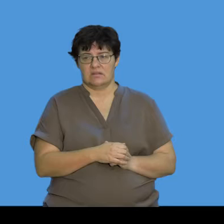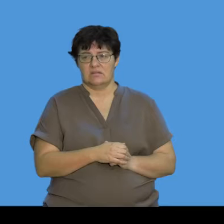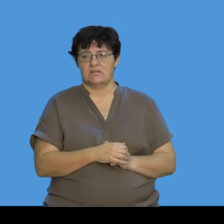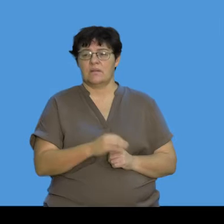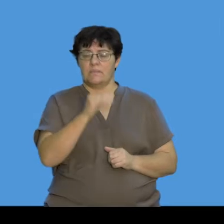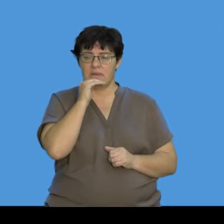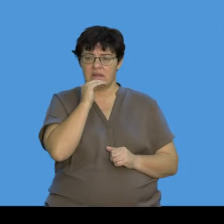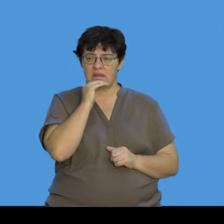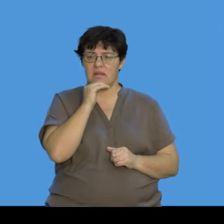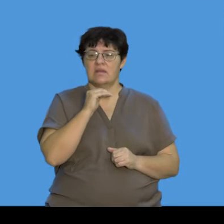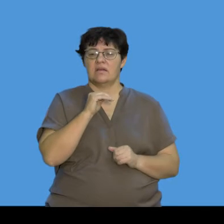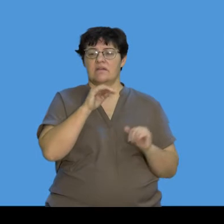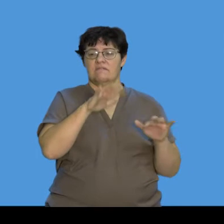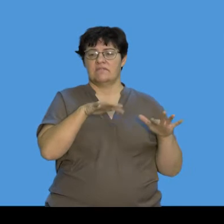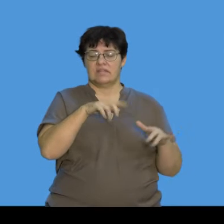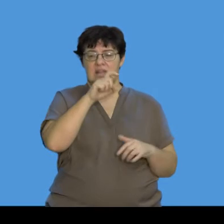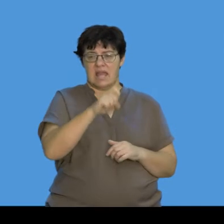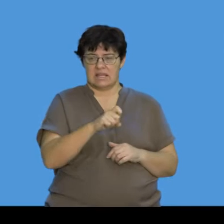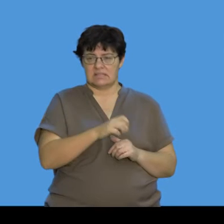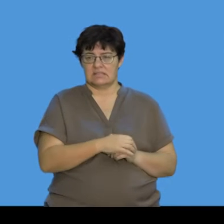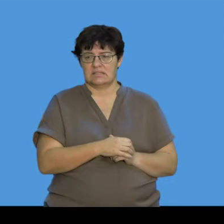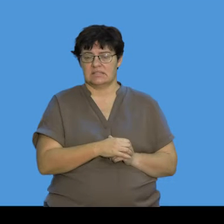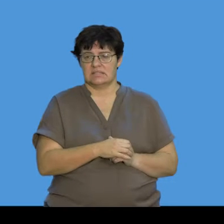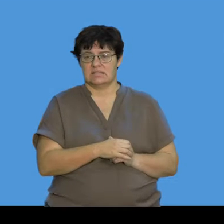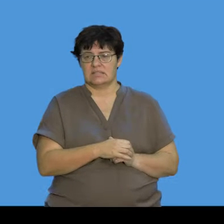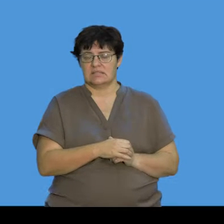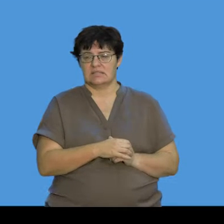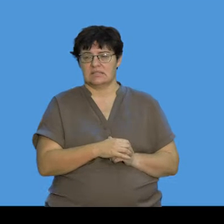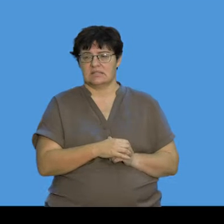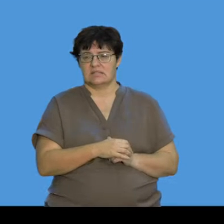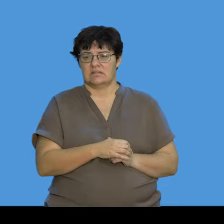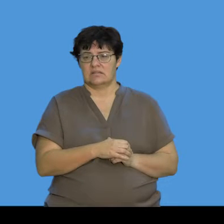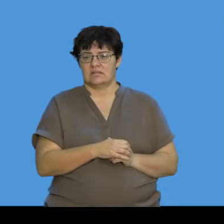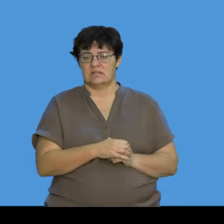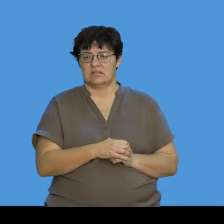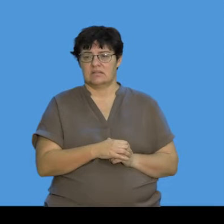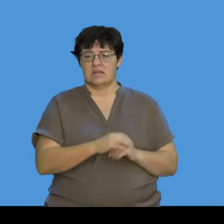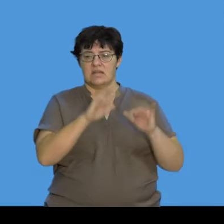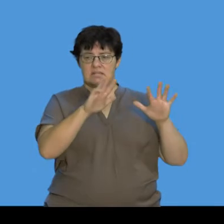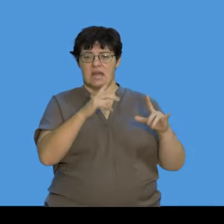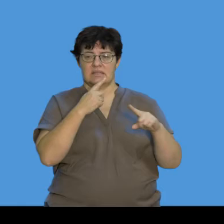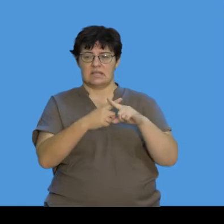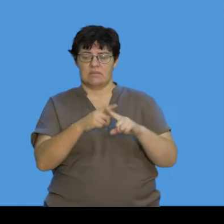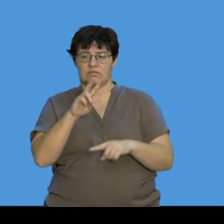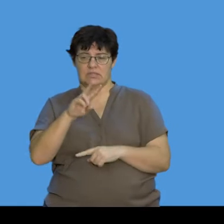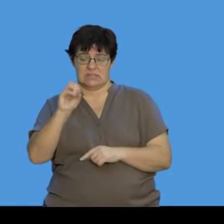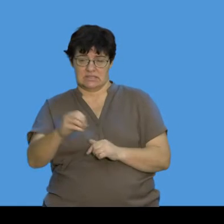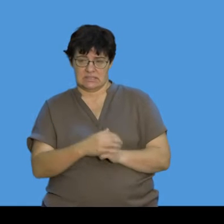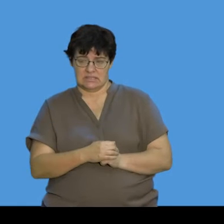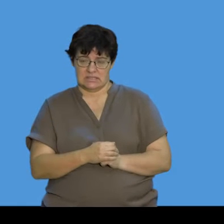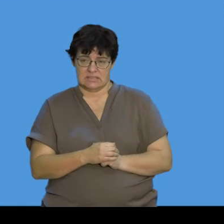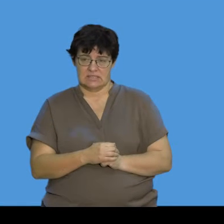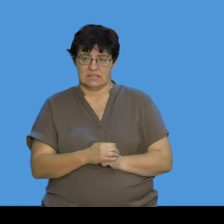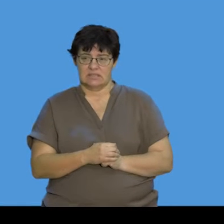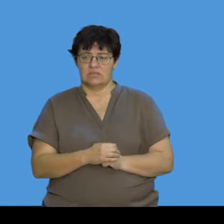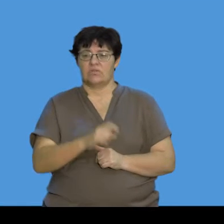becomes 15x equals to, and then this will be 9 multiplied by 20. Then lastly,